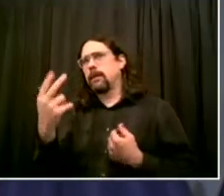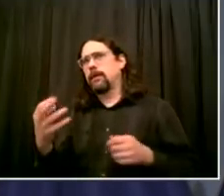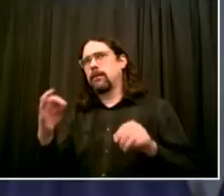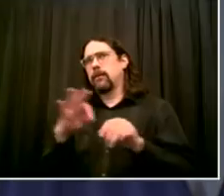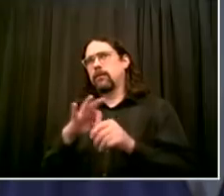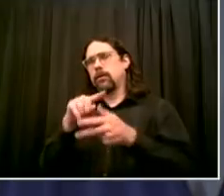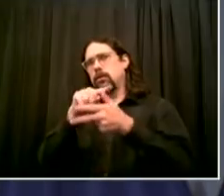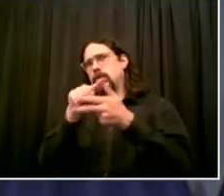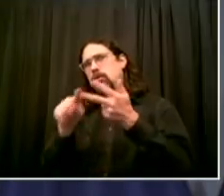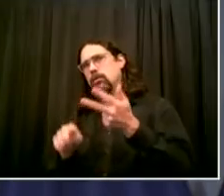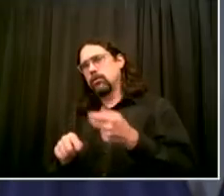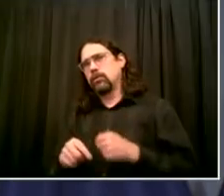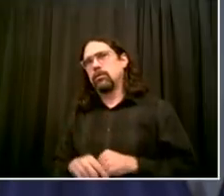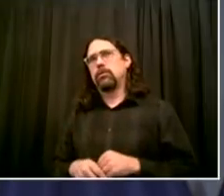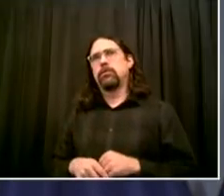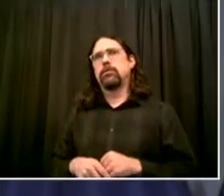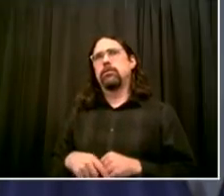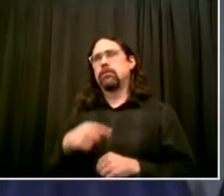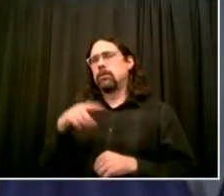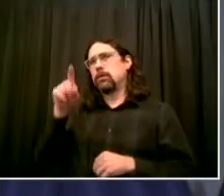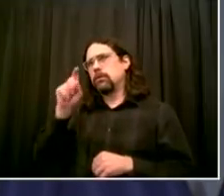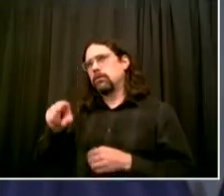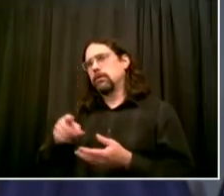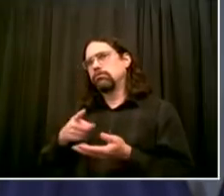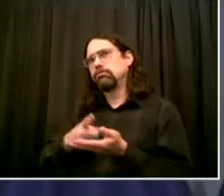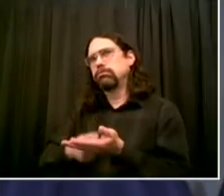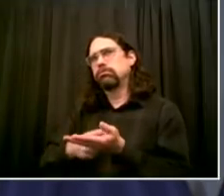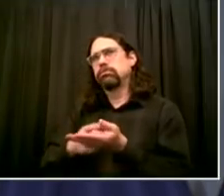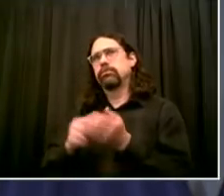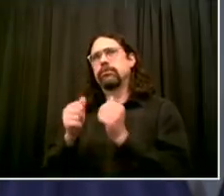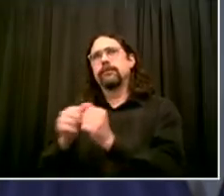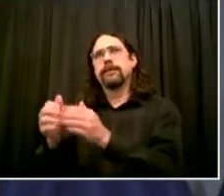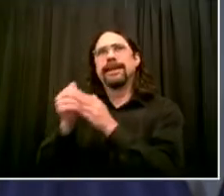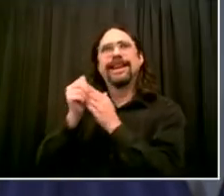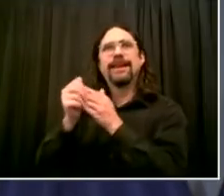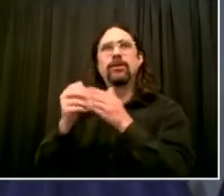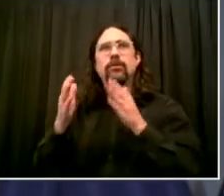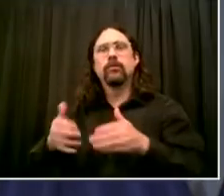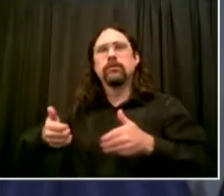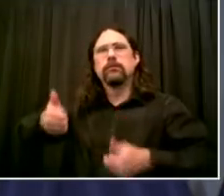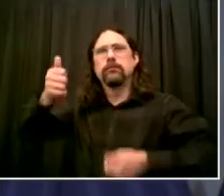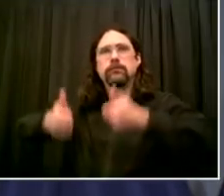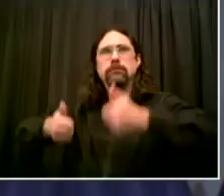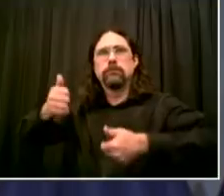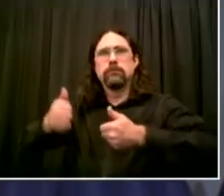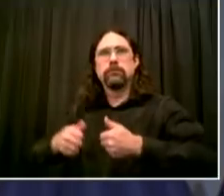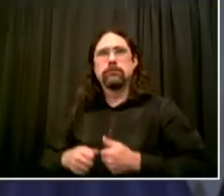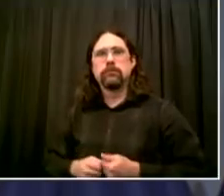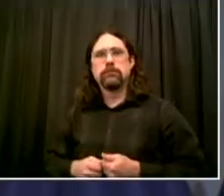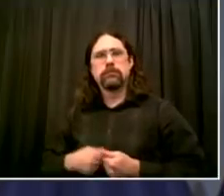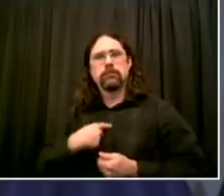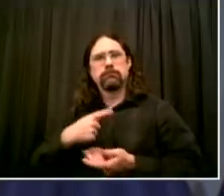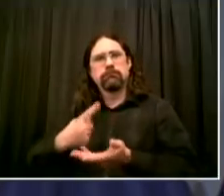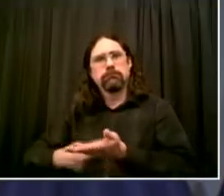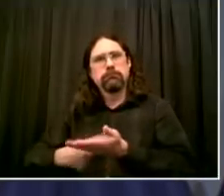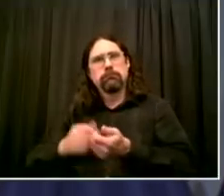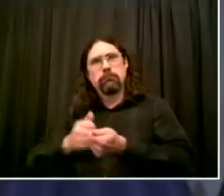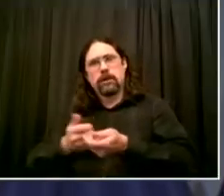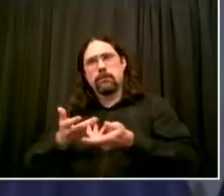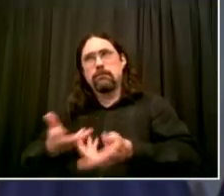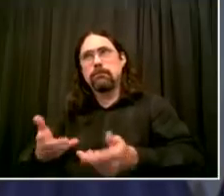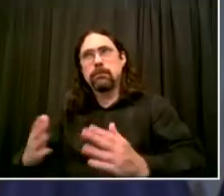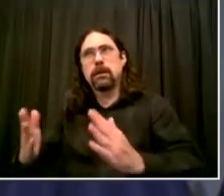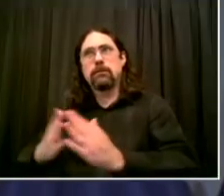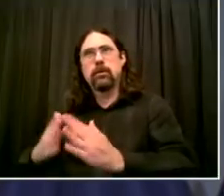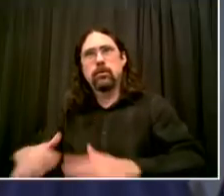with the community. We believe in people being the voice that's heard. We have to remember, we elect our elected officials. So